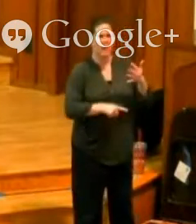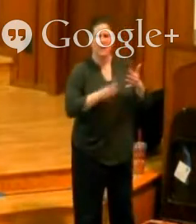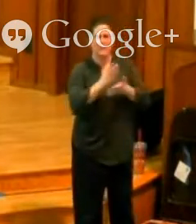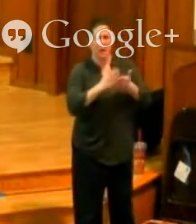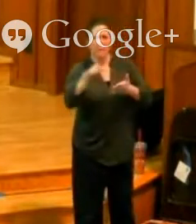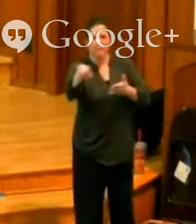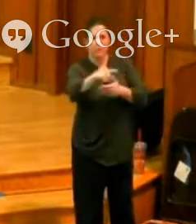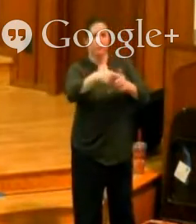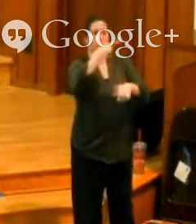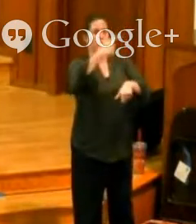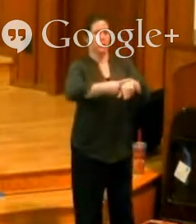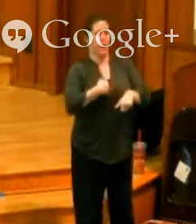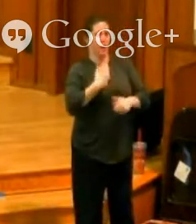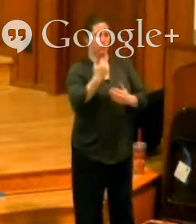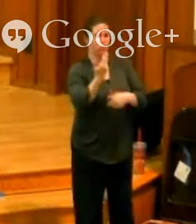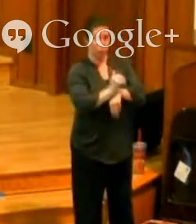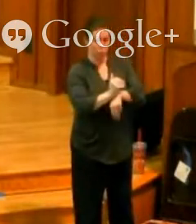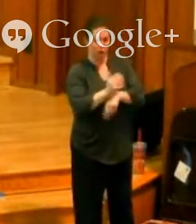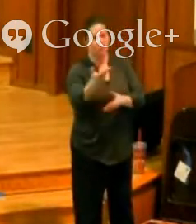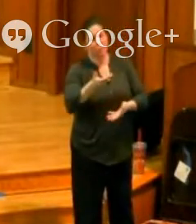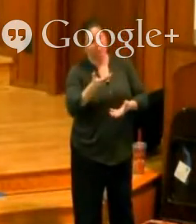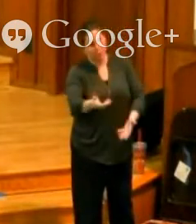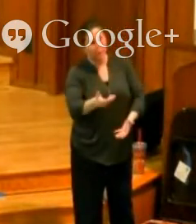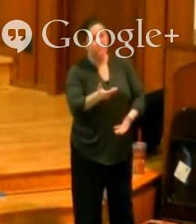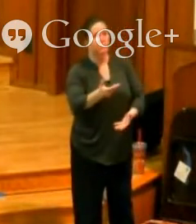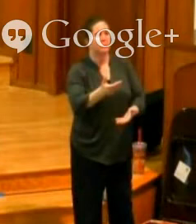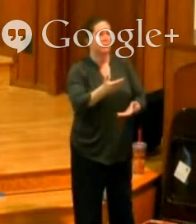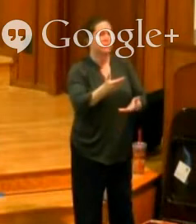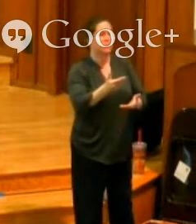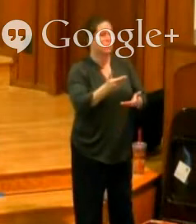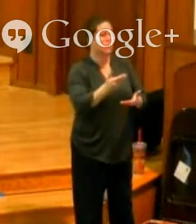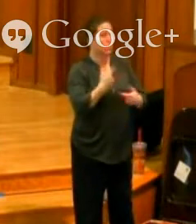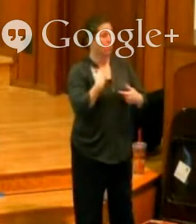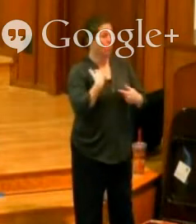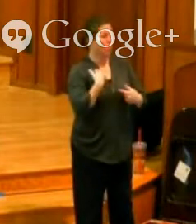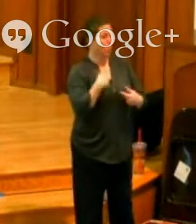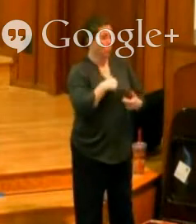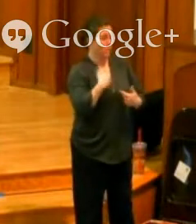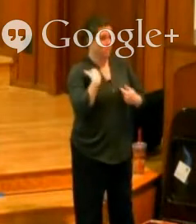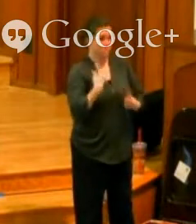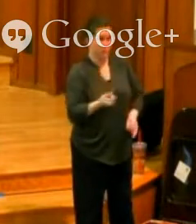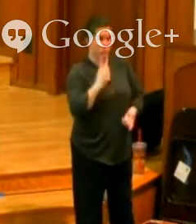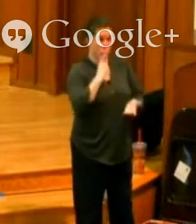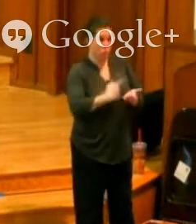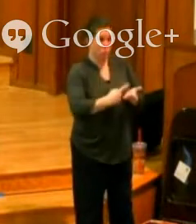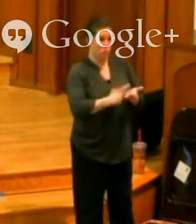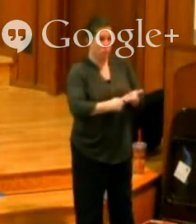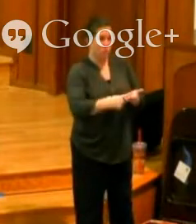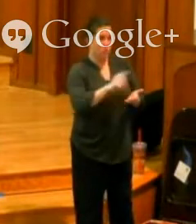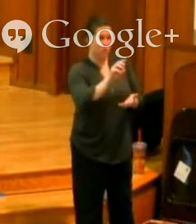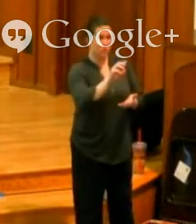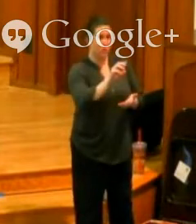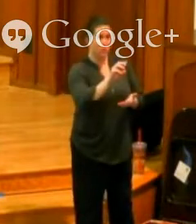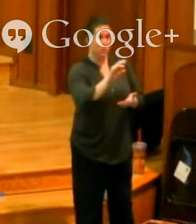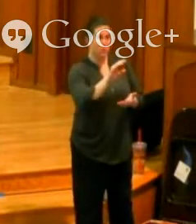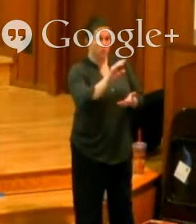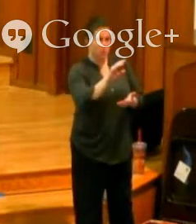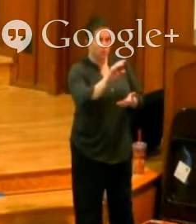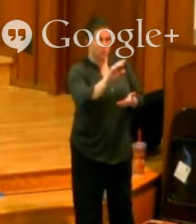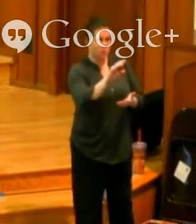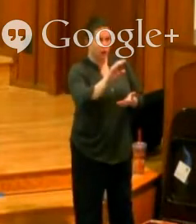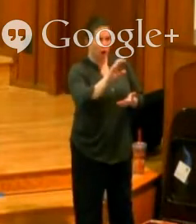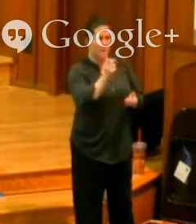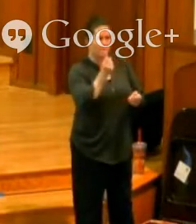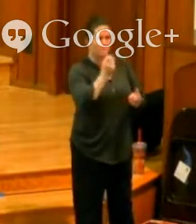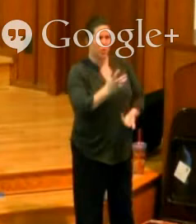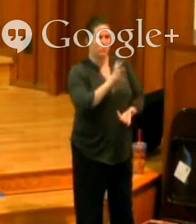the first time tonight, and I welcome you who are joining us. And we talked about a metal image, a multi-mineral man, if you